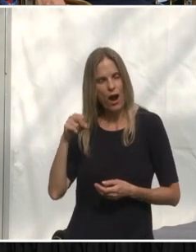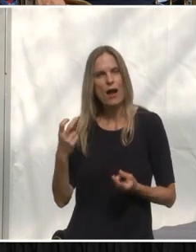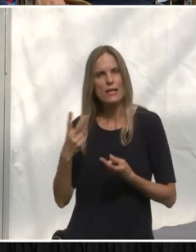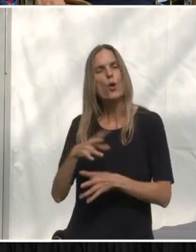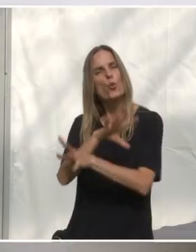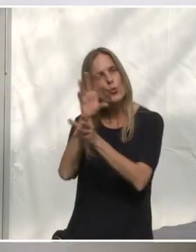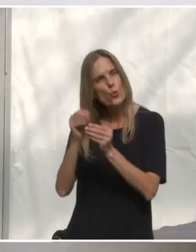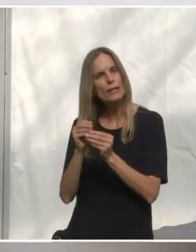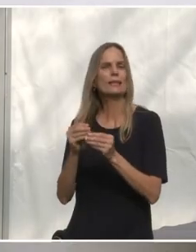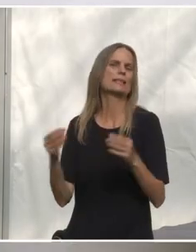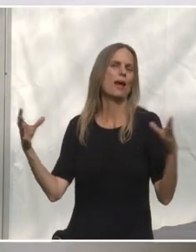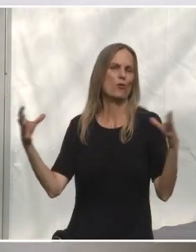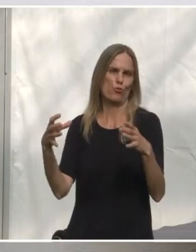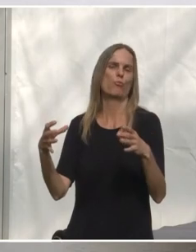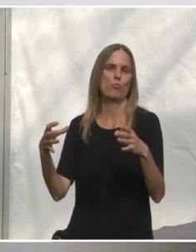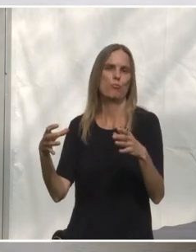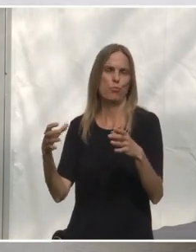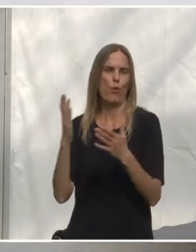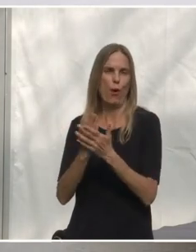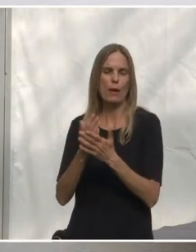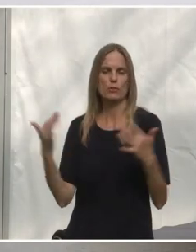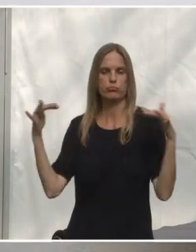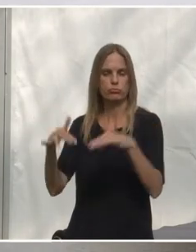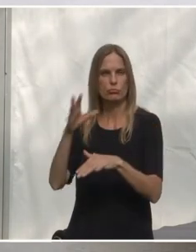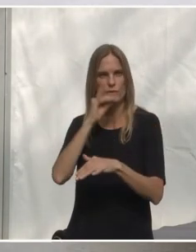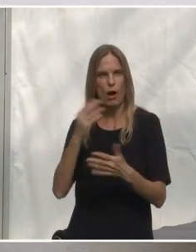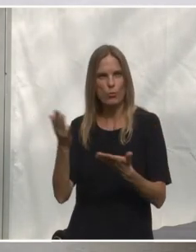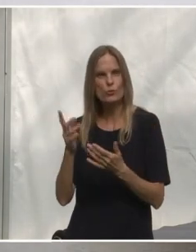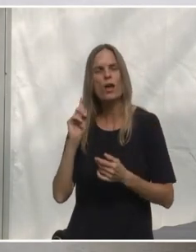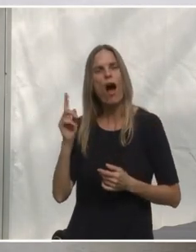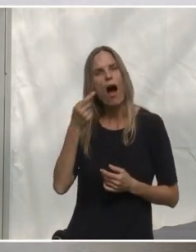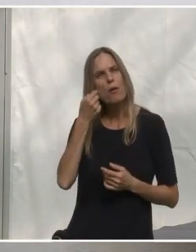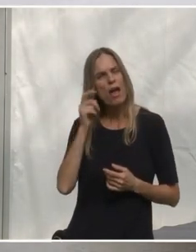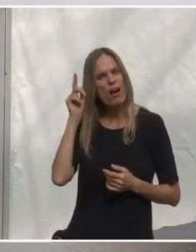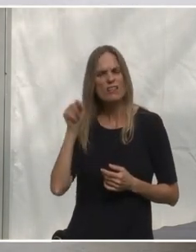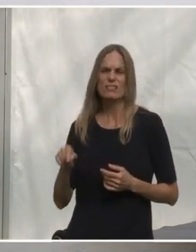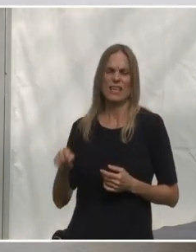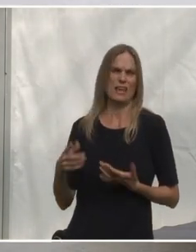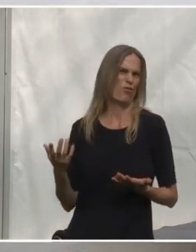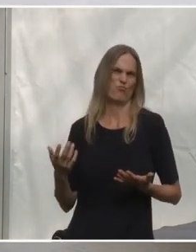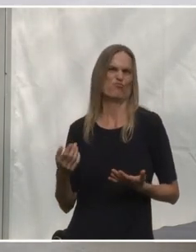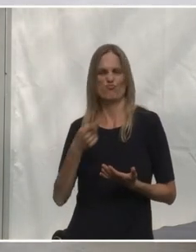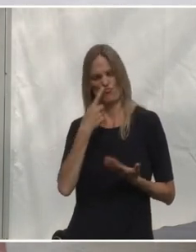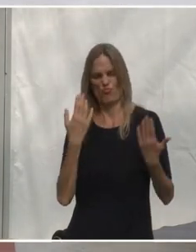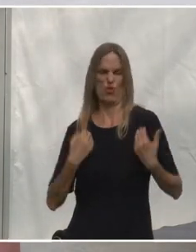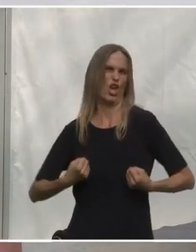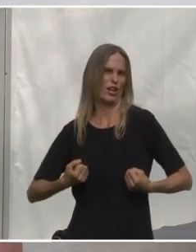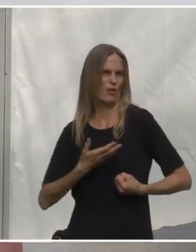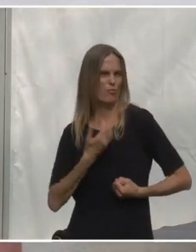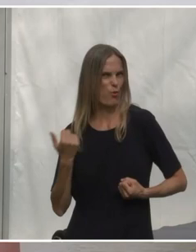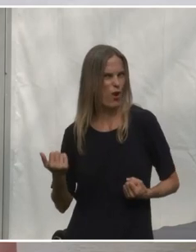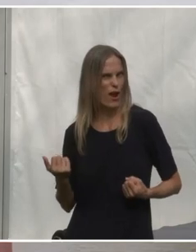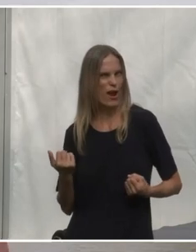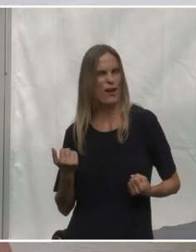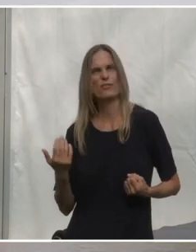spaces for everyone, but men sort of said, oh, that's not manly enough. That's not for us. So yeah, it had to be for